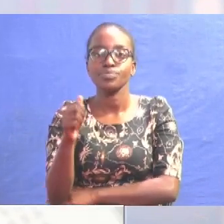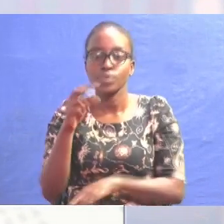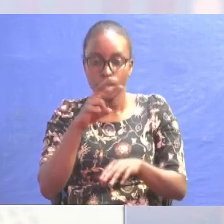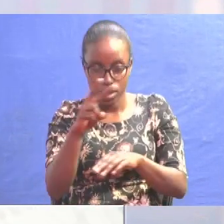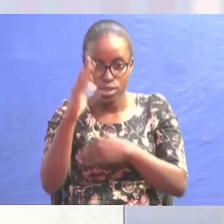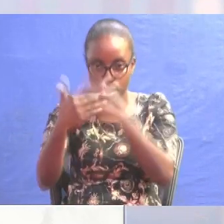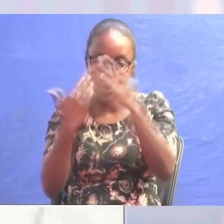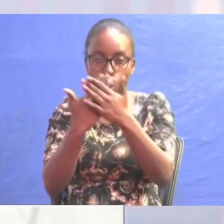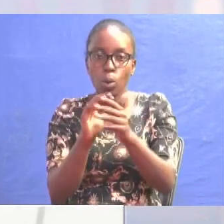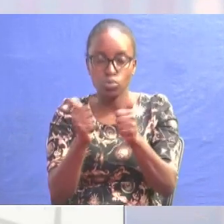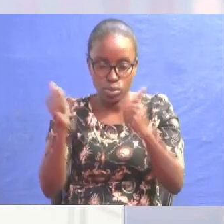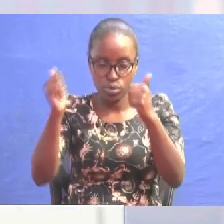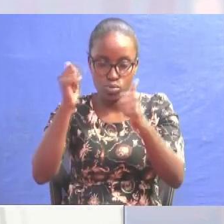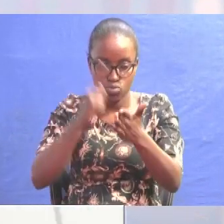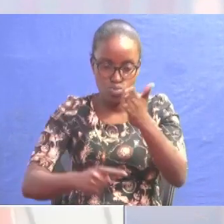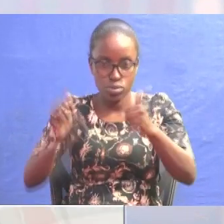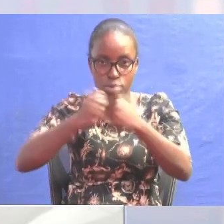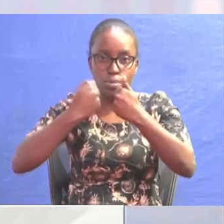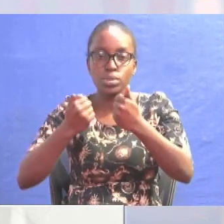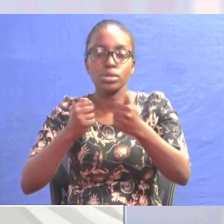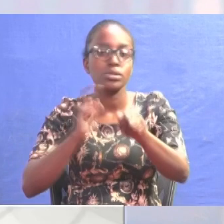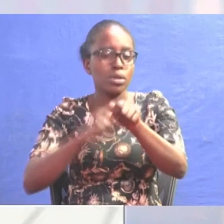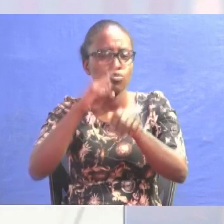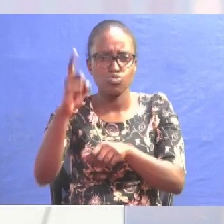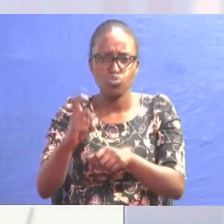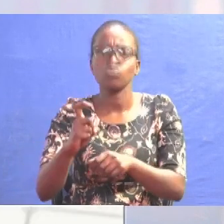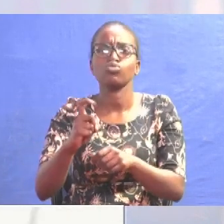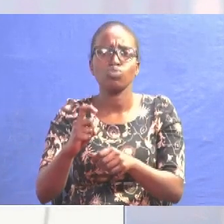now. The big question will be, what are some of the critical